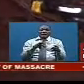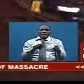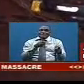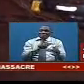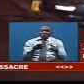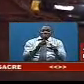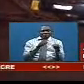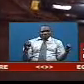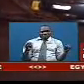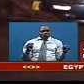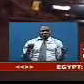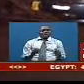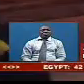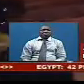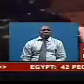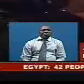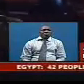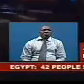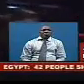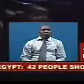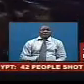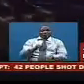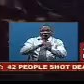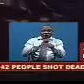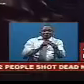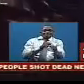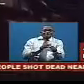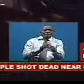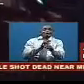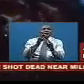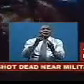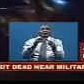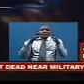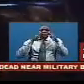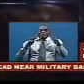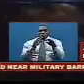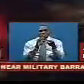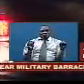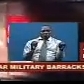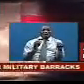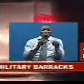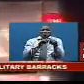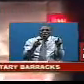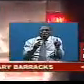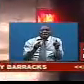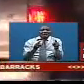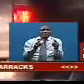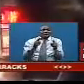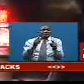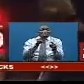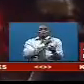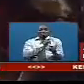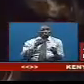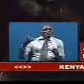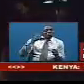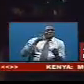fatalities and the police move in to clean up the mess. On this particular night, there were no reports of armed robbery. However, they got a call